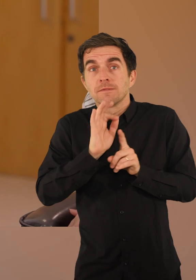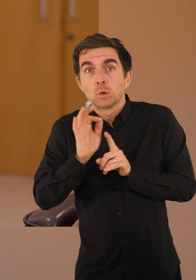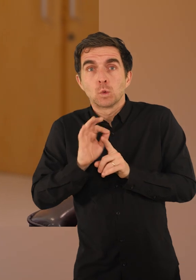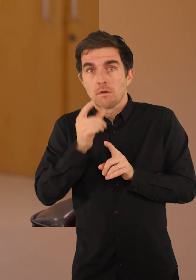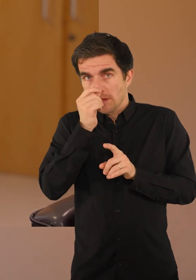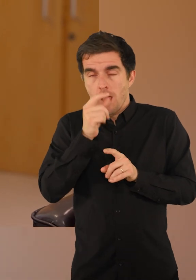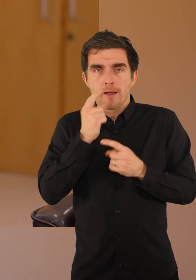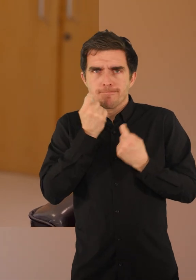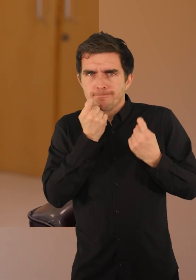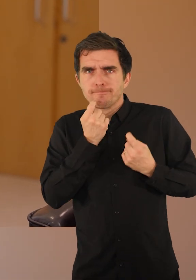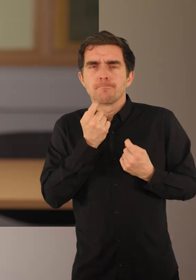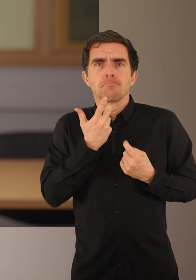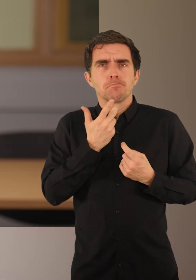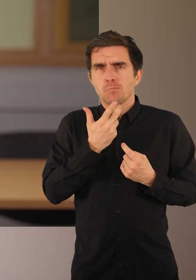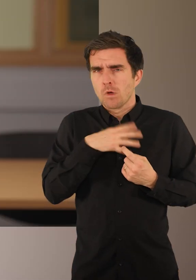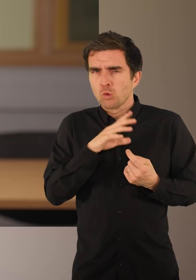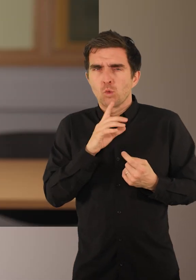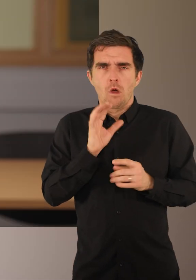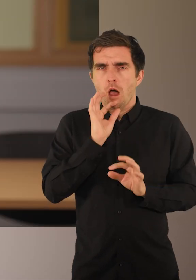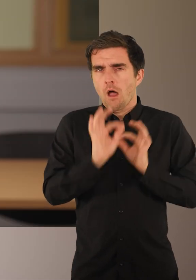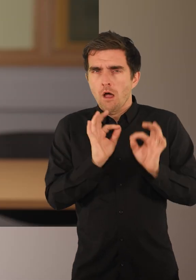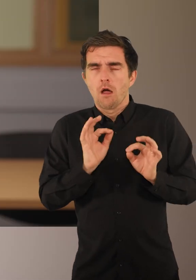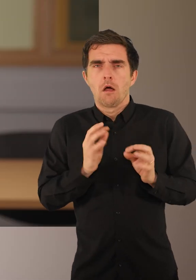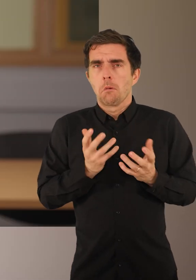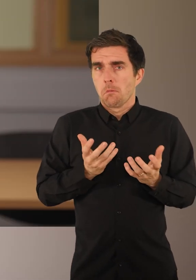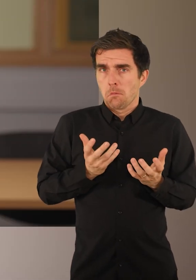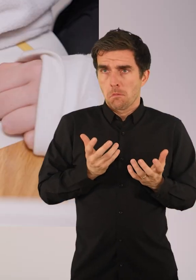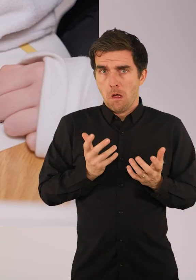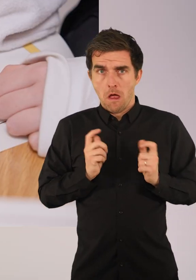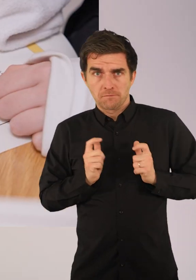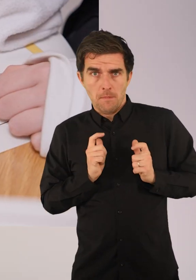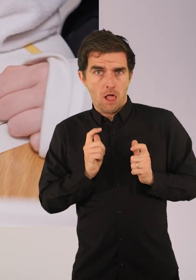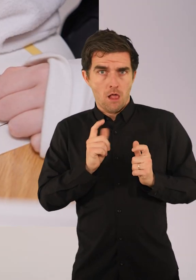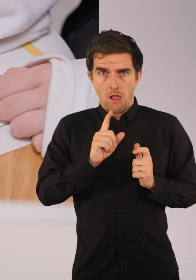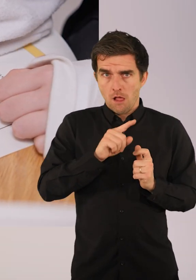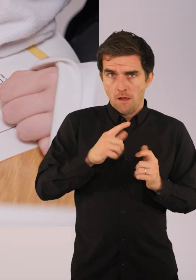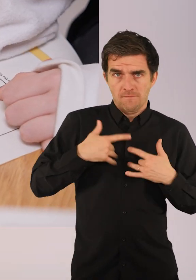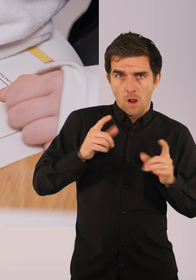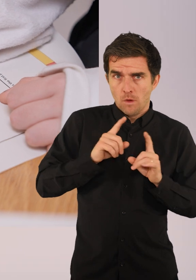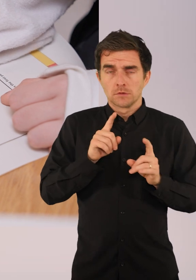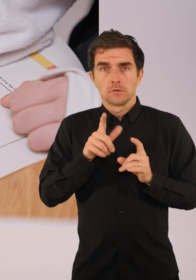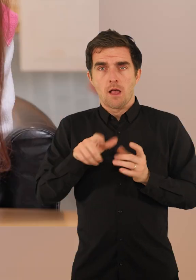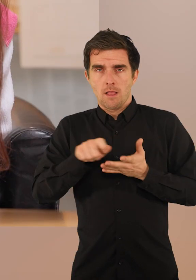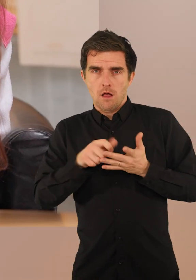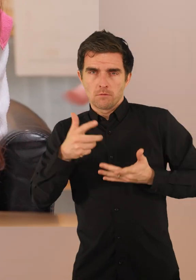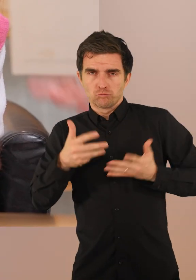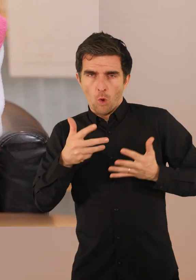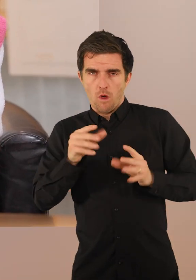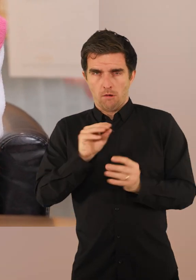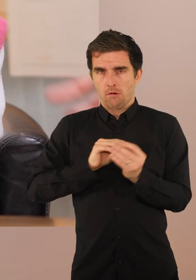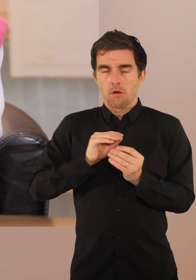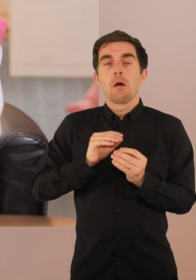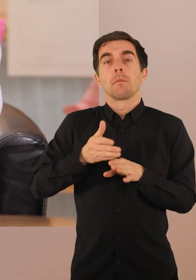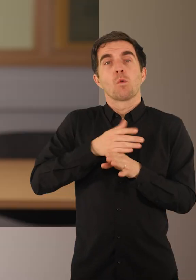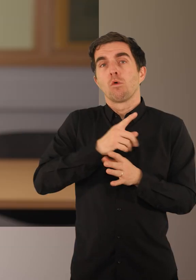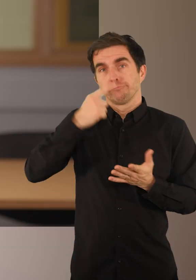where they interview the candidates. They will think about the questions they want to ask, how comfortable the candidate made them feel, and then create a score